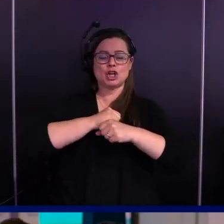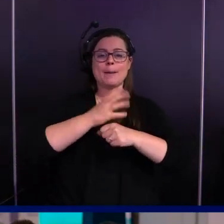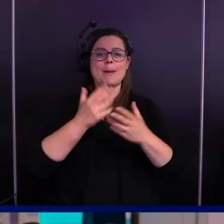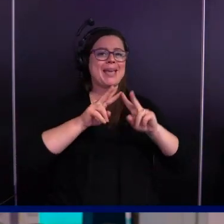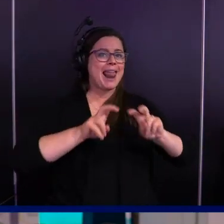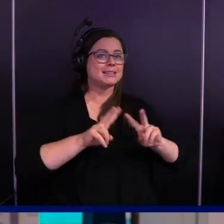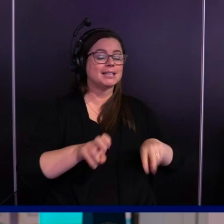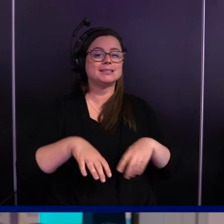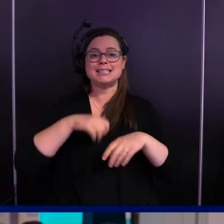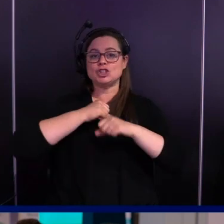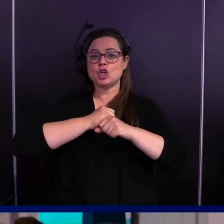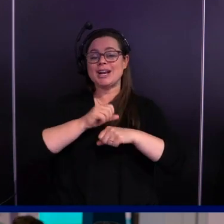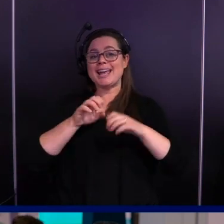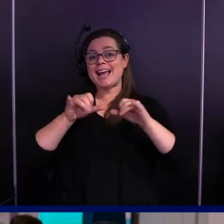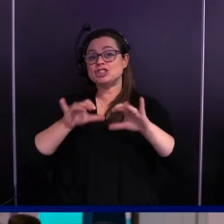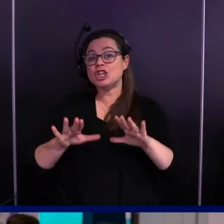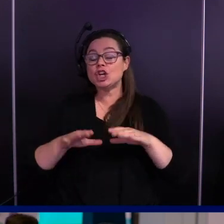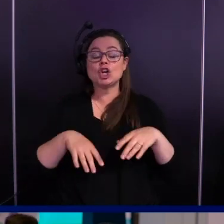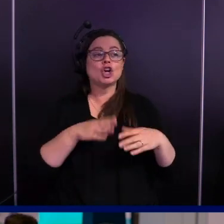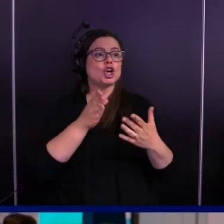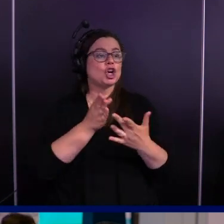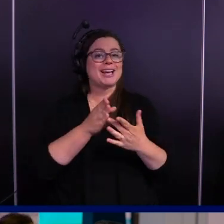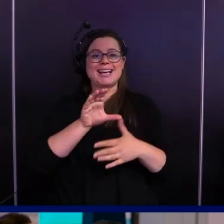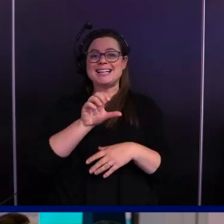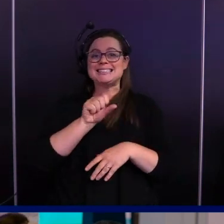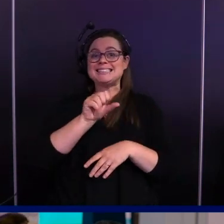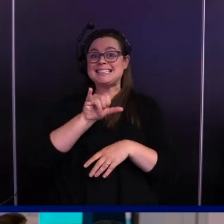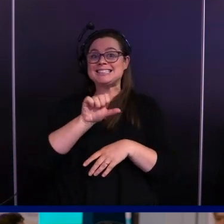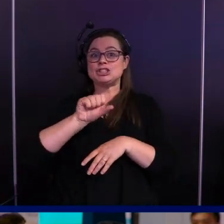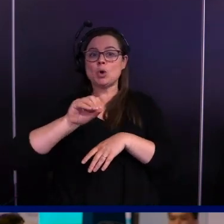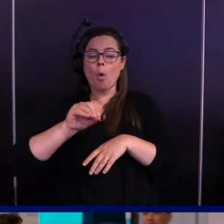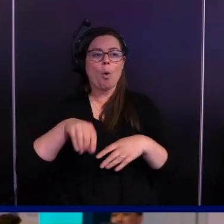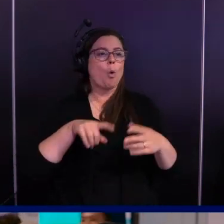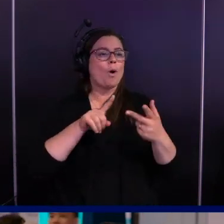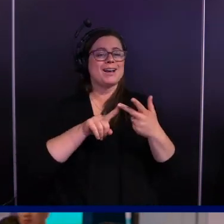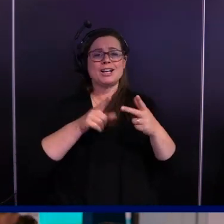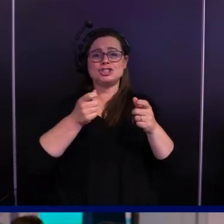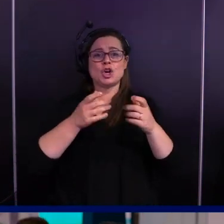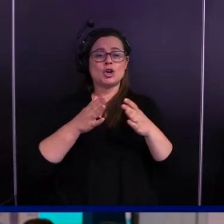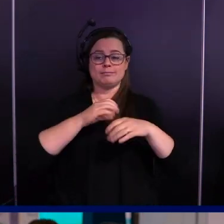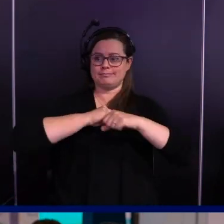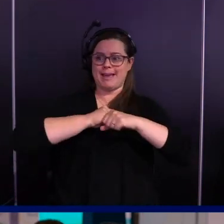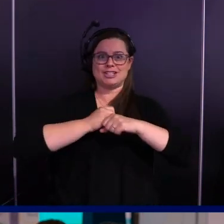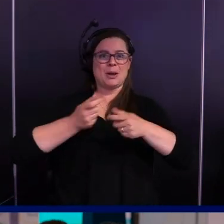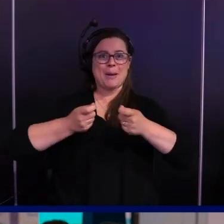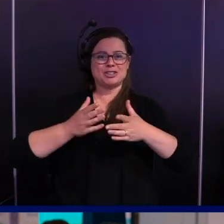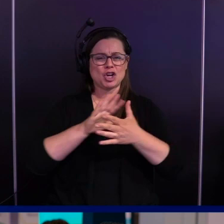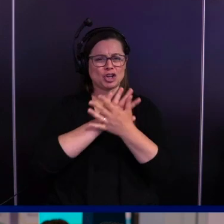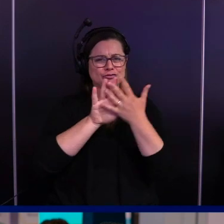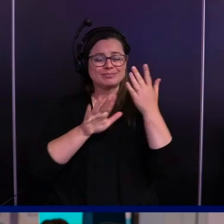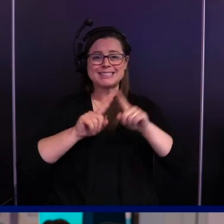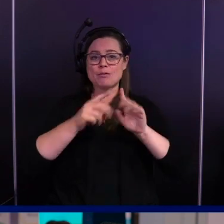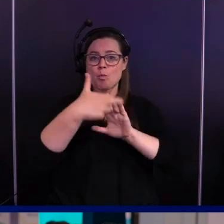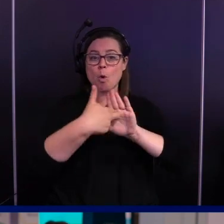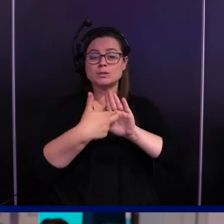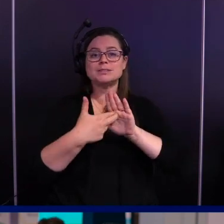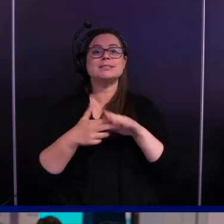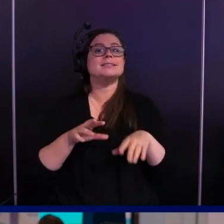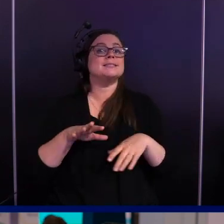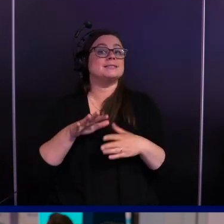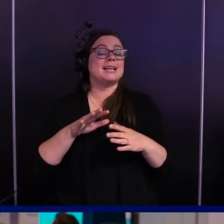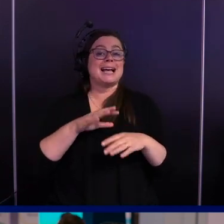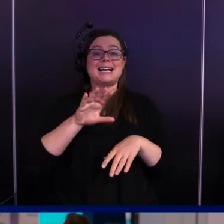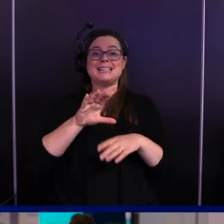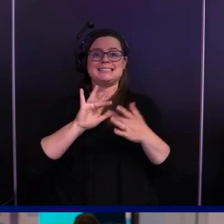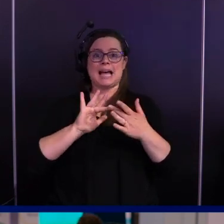there could be a security engineer, there could be a CISO, there could be a security manager. And their cyber security analytics are